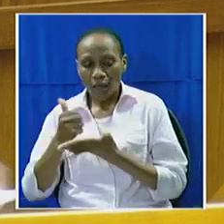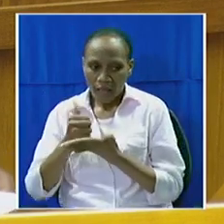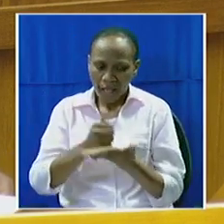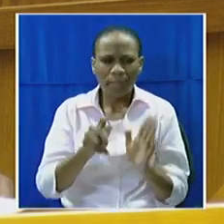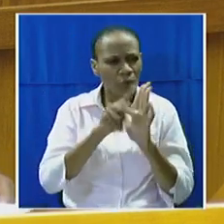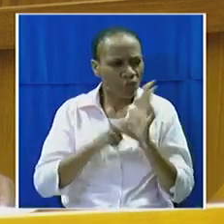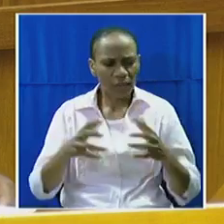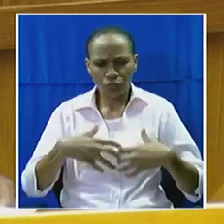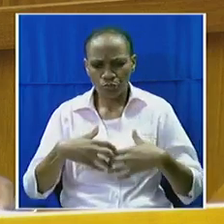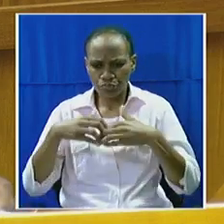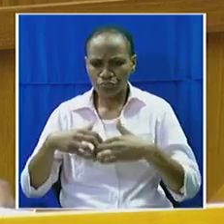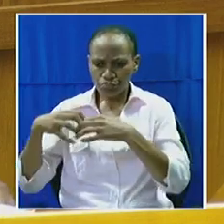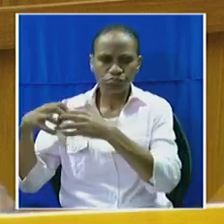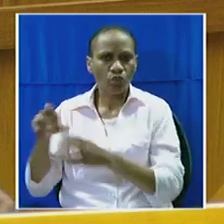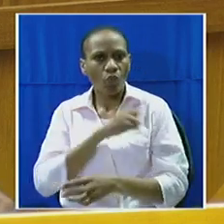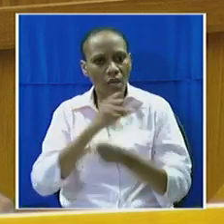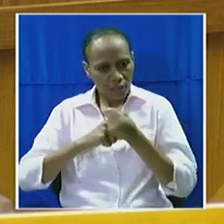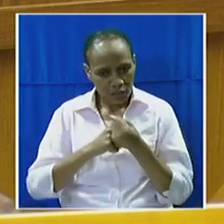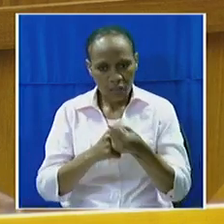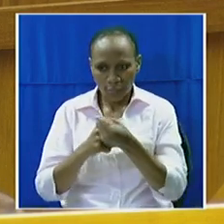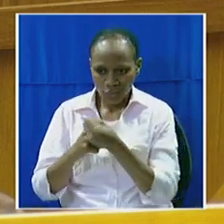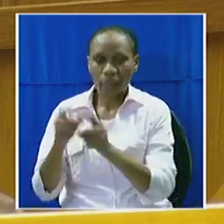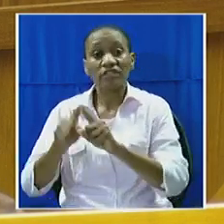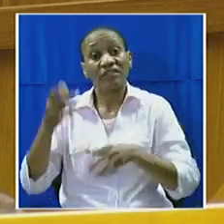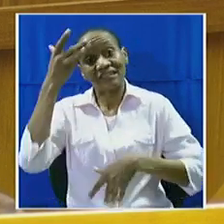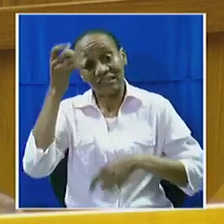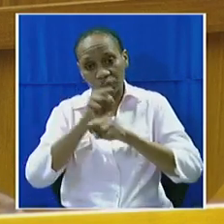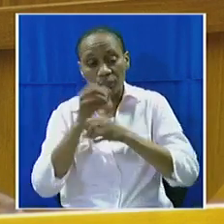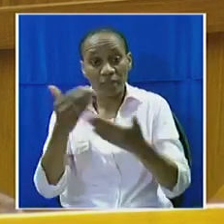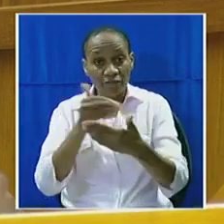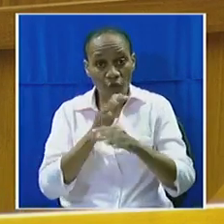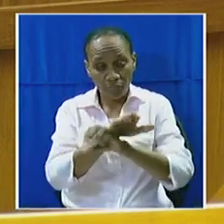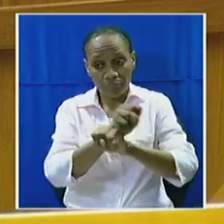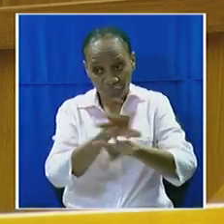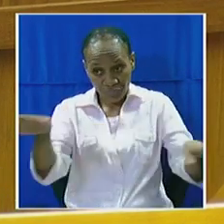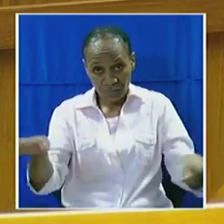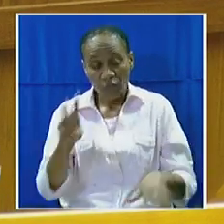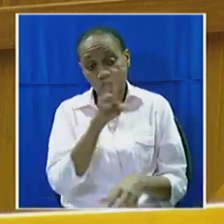programs to support and respond to communicable diseases. In